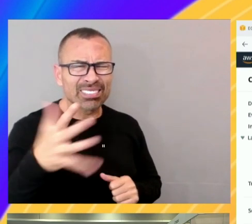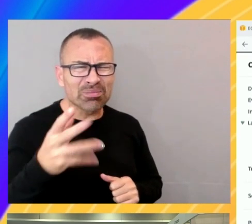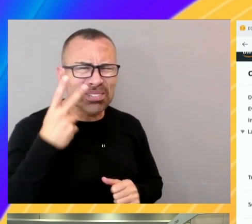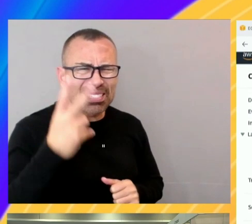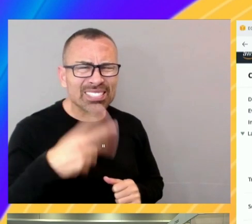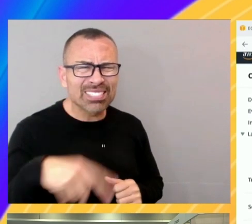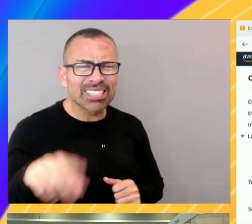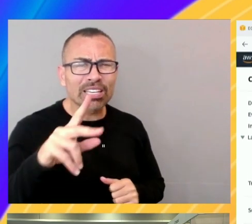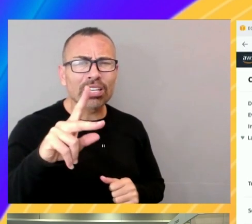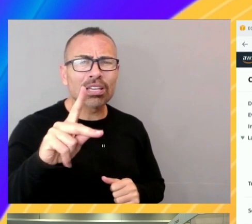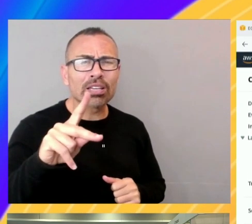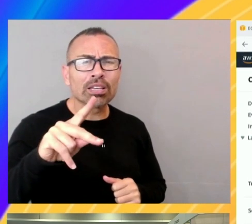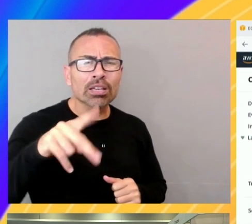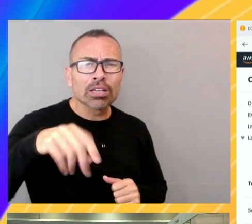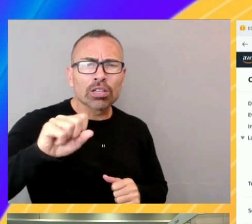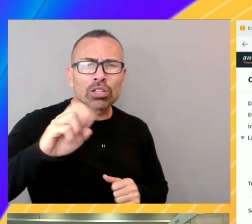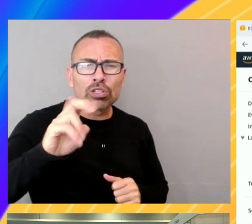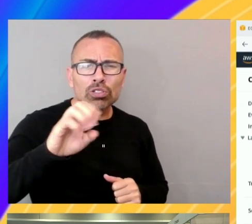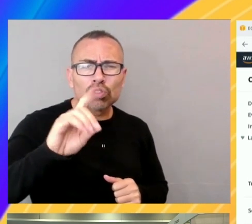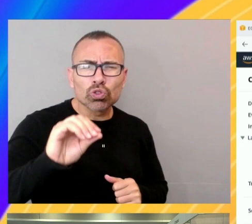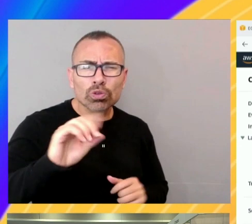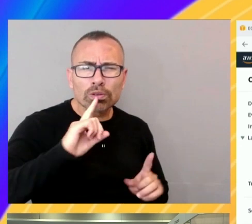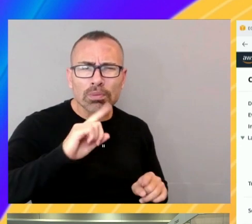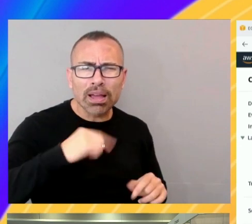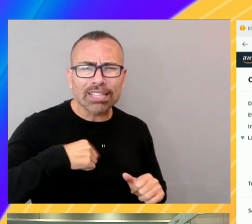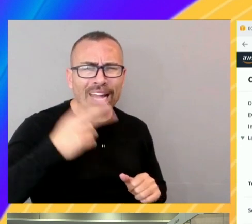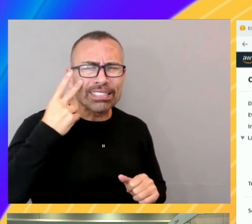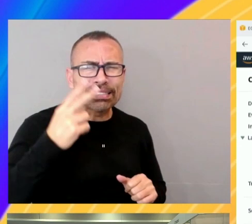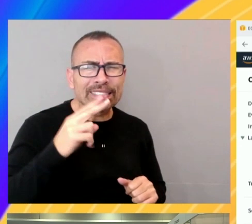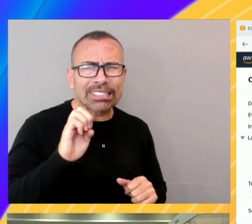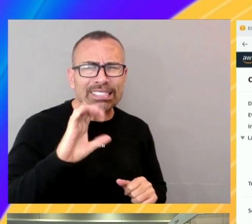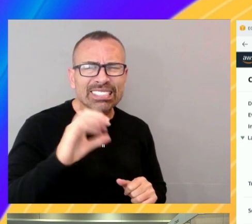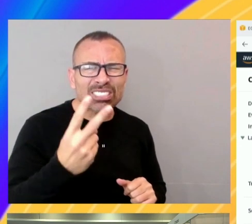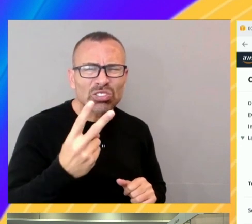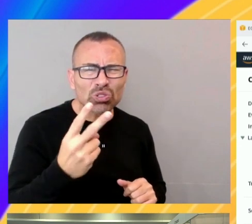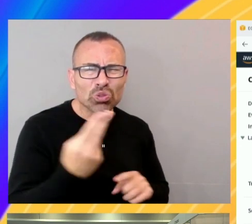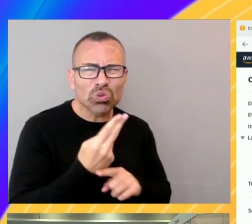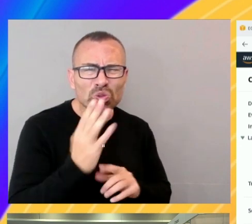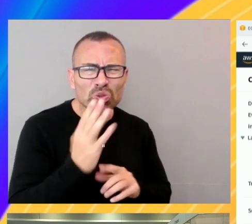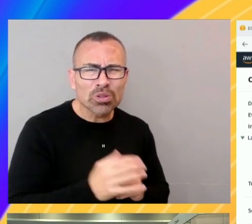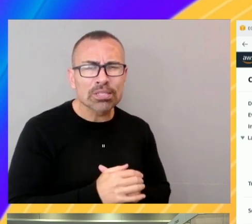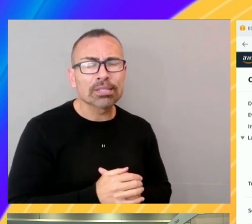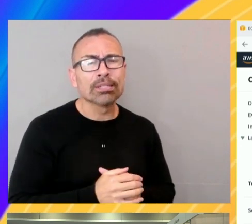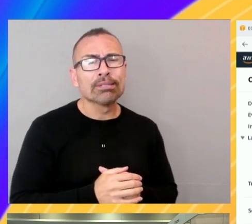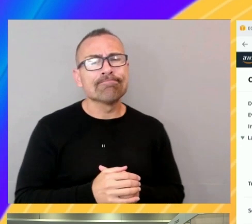in? Because I see EC2 user, so they should be.